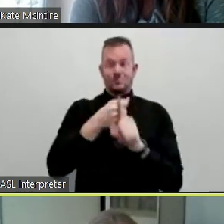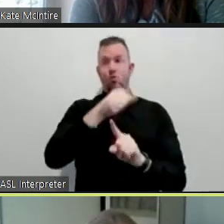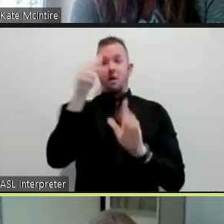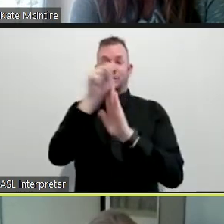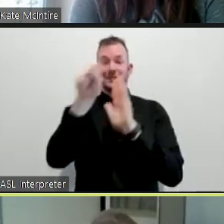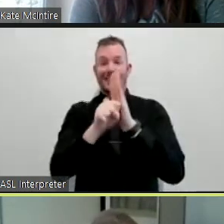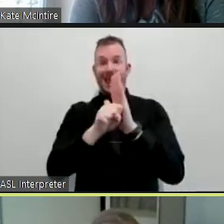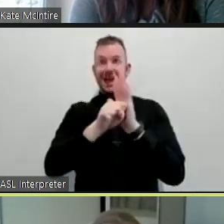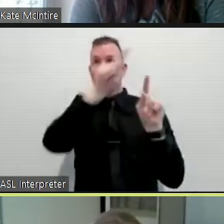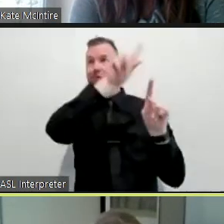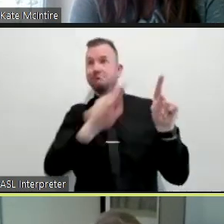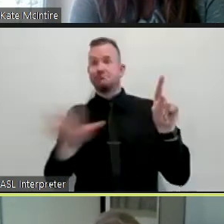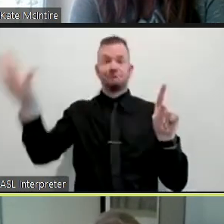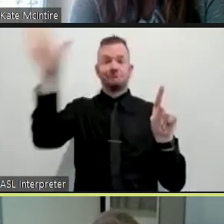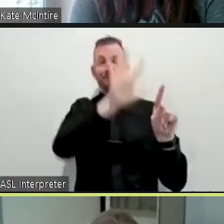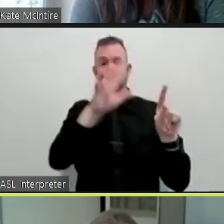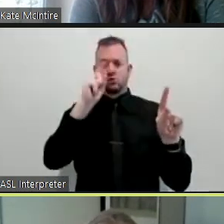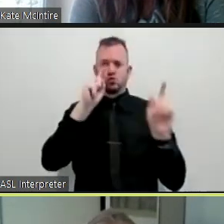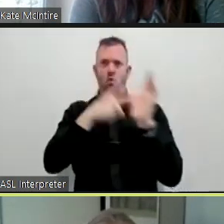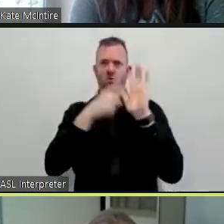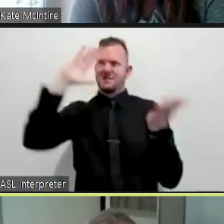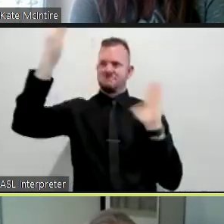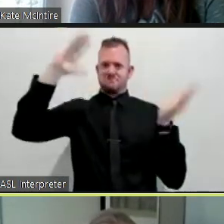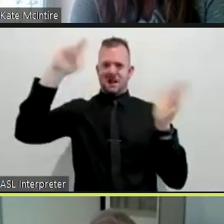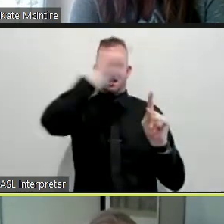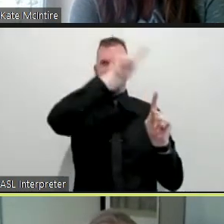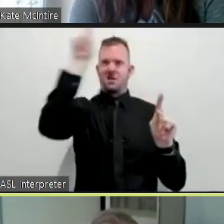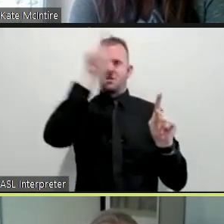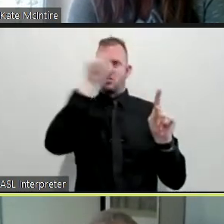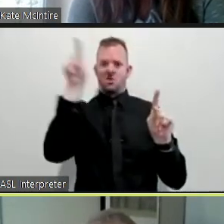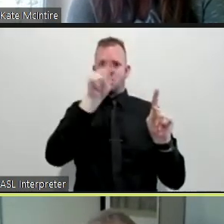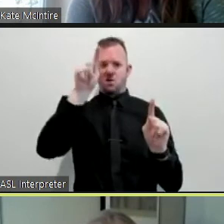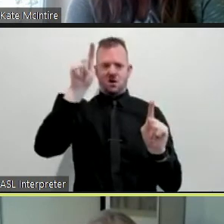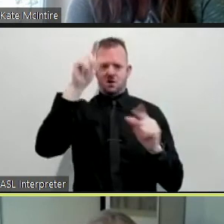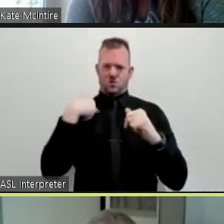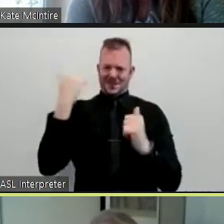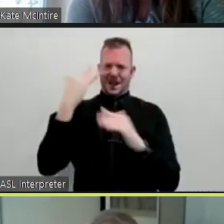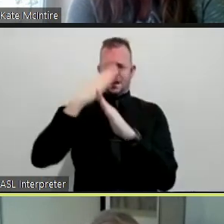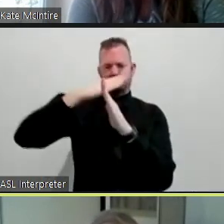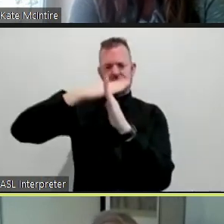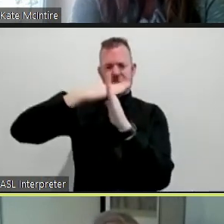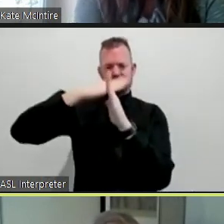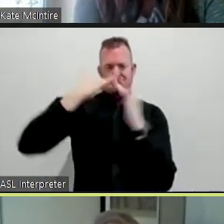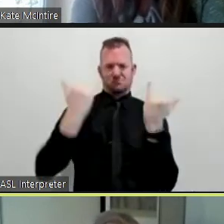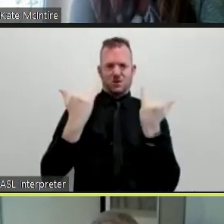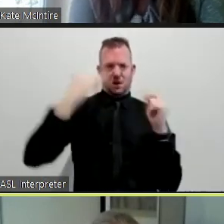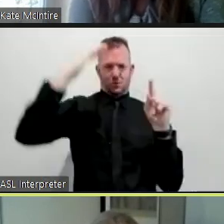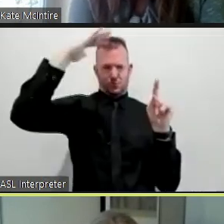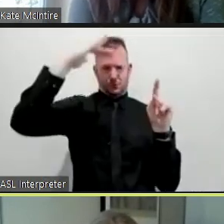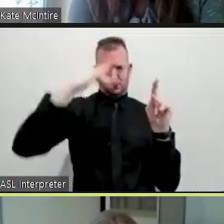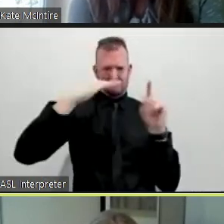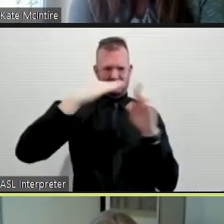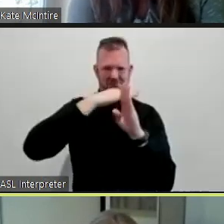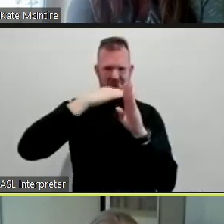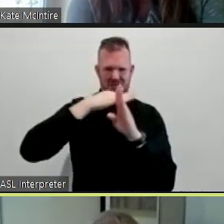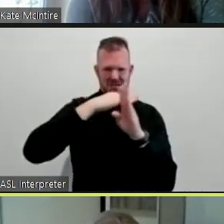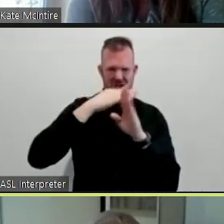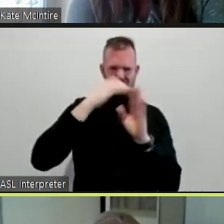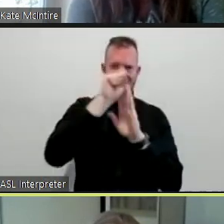that Colorado is kind of middle of the pack right now compared to other states. This is pretty similar to where we were last week. So we continue to see